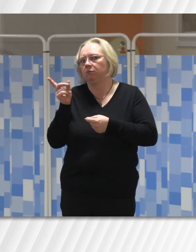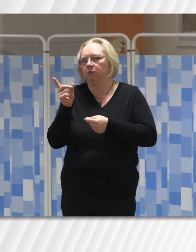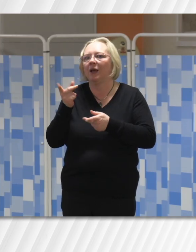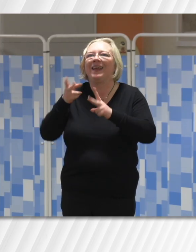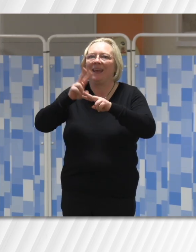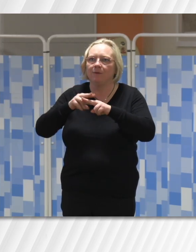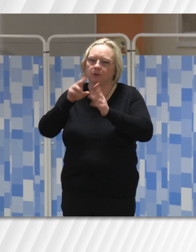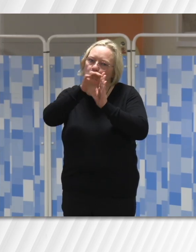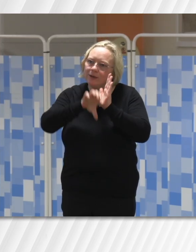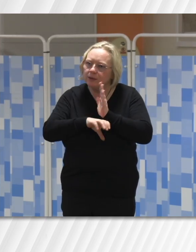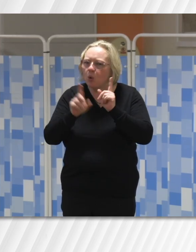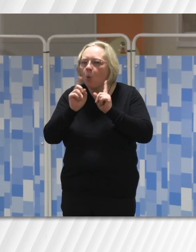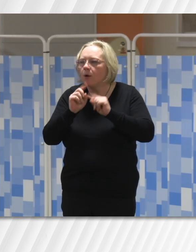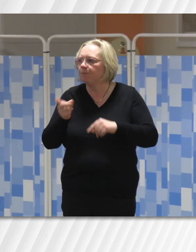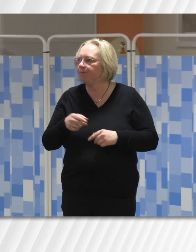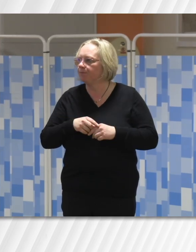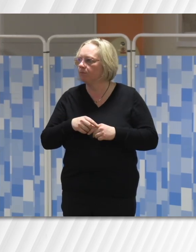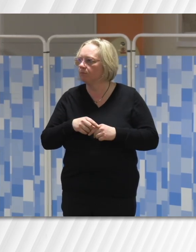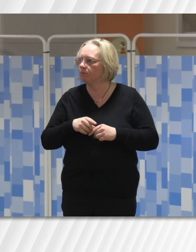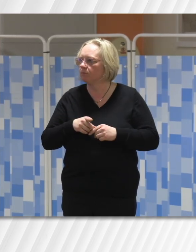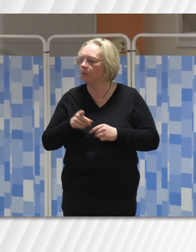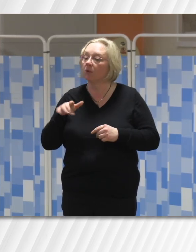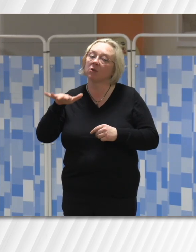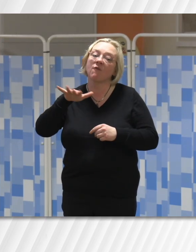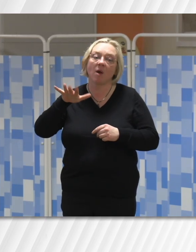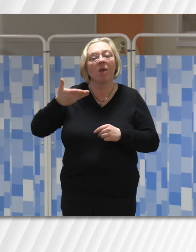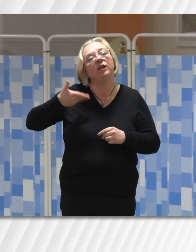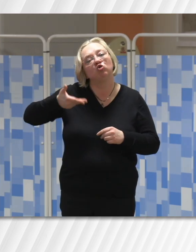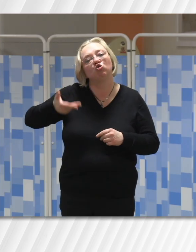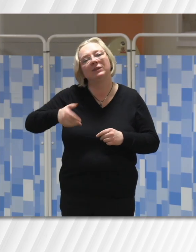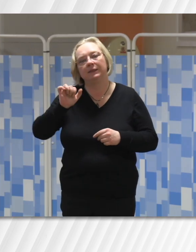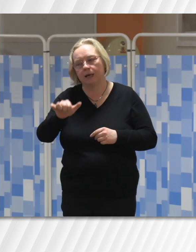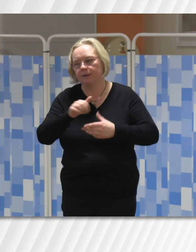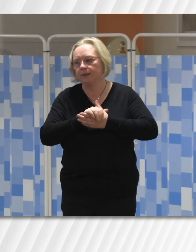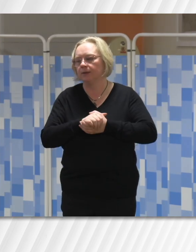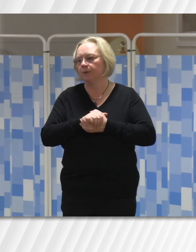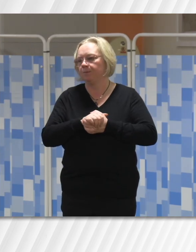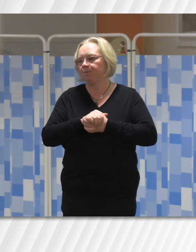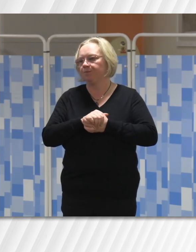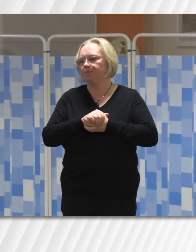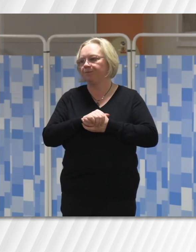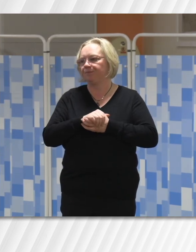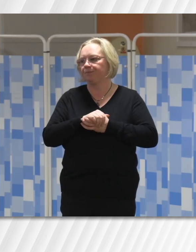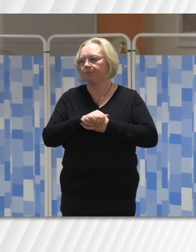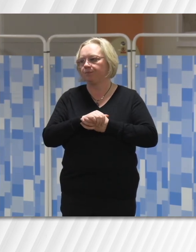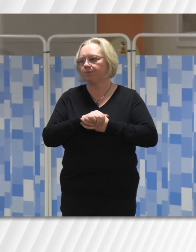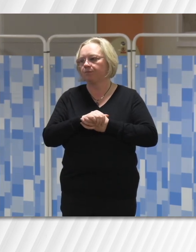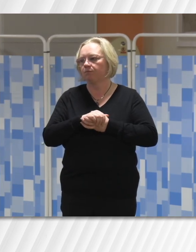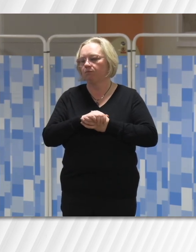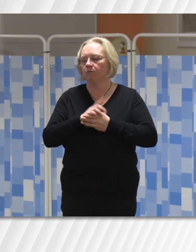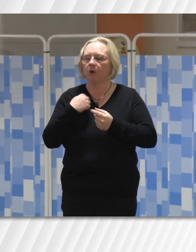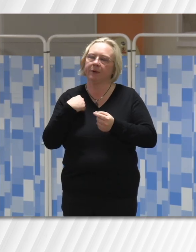would... family history? Family history, or... So if I can just think